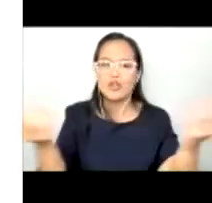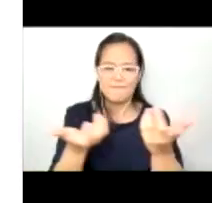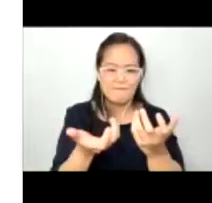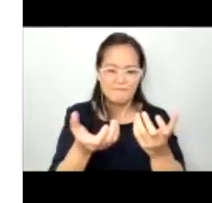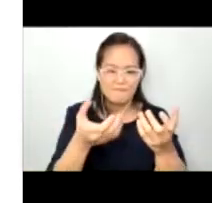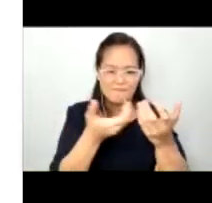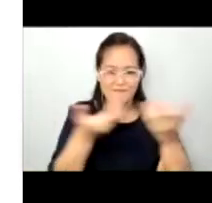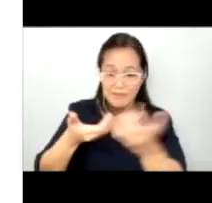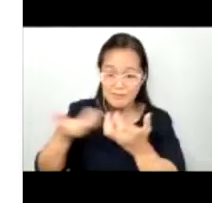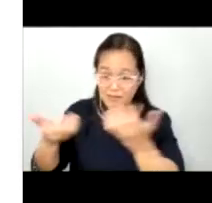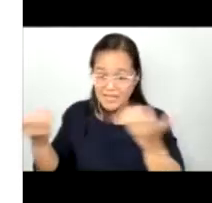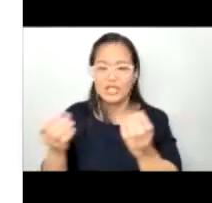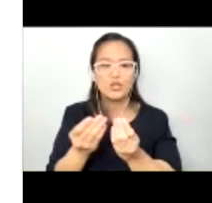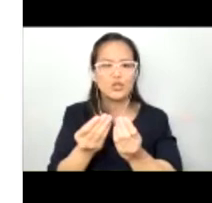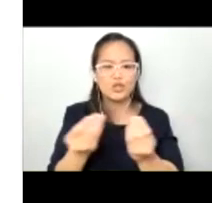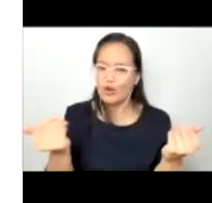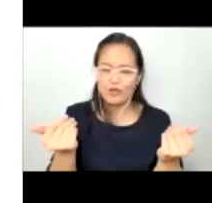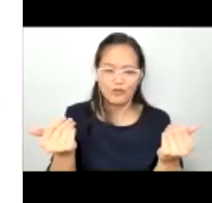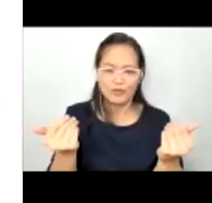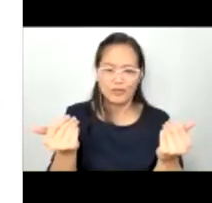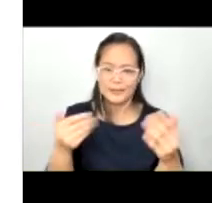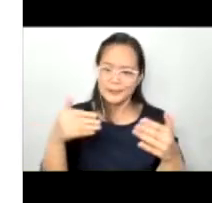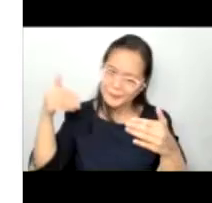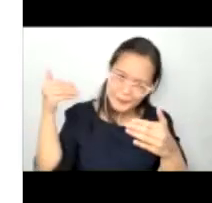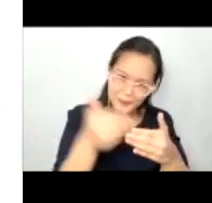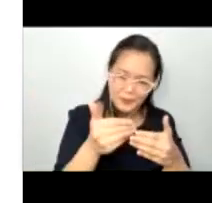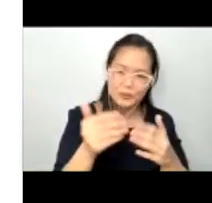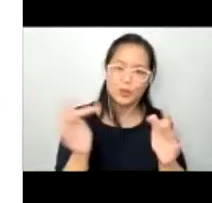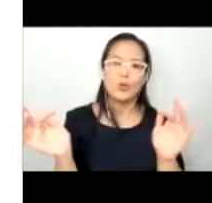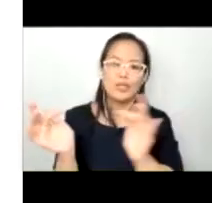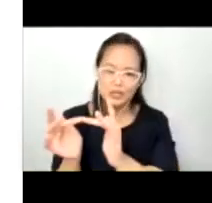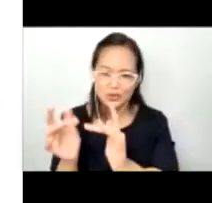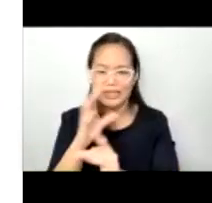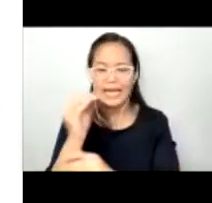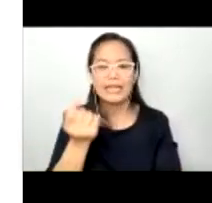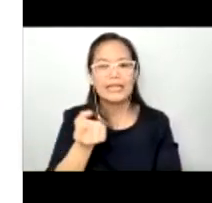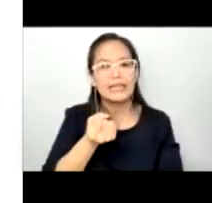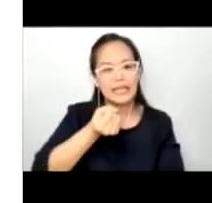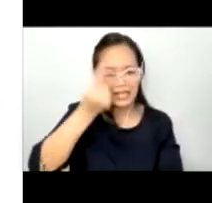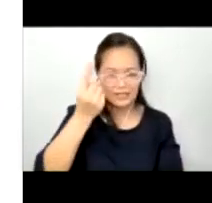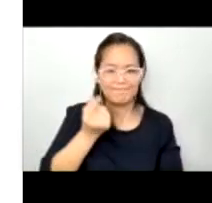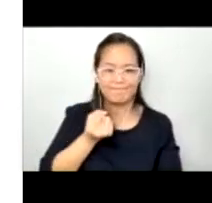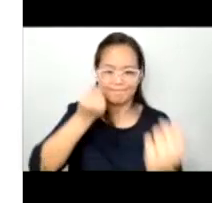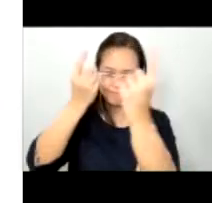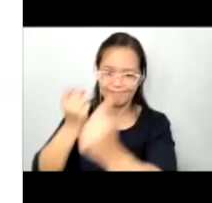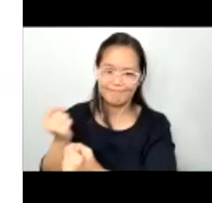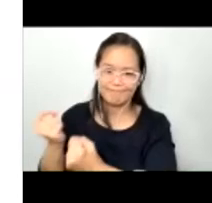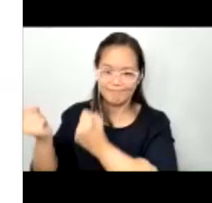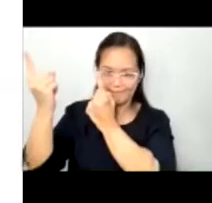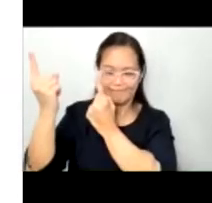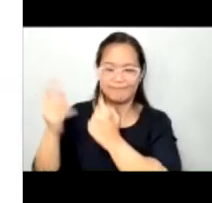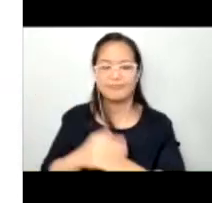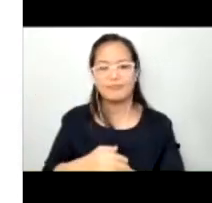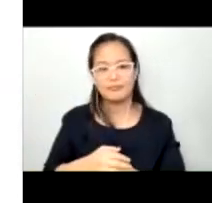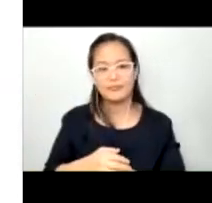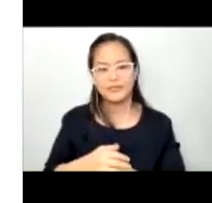towards connection and understanding. And so I appeal to you, and I hope that if there